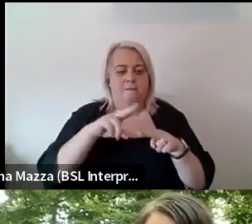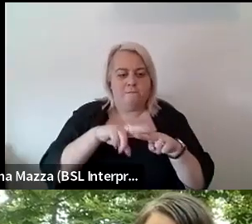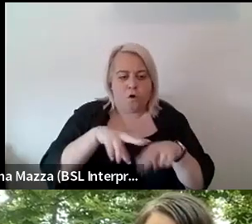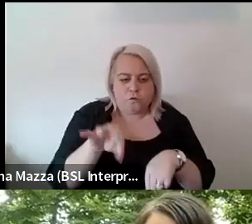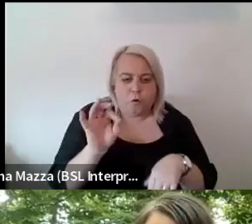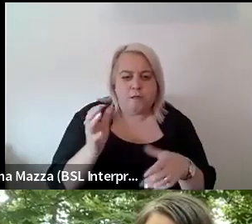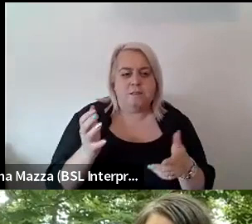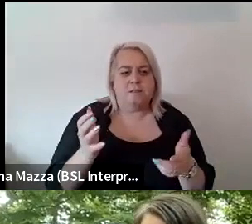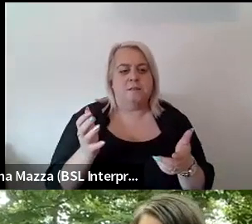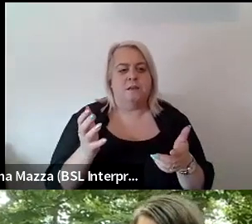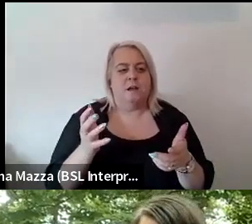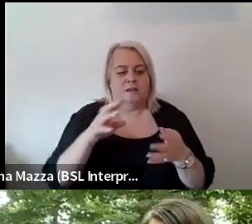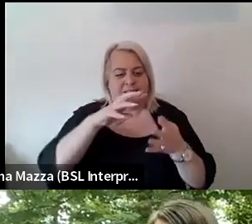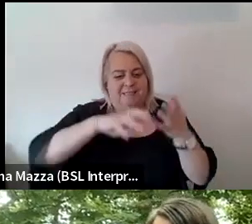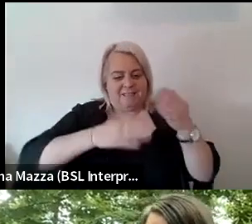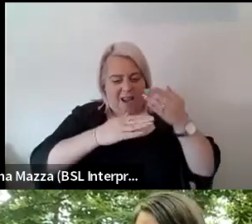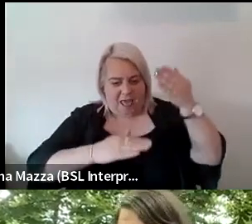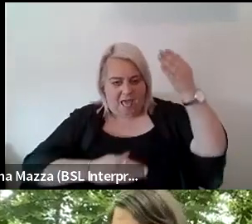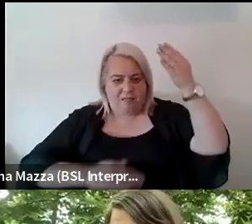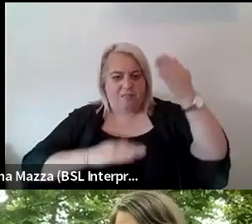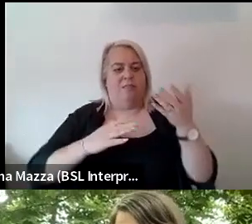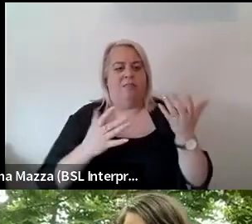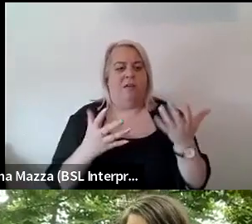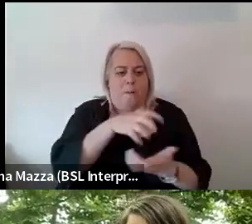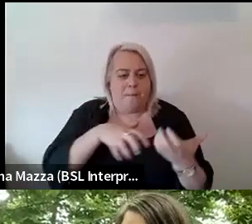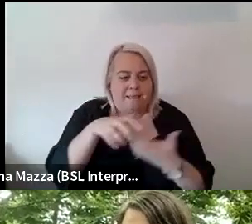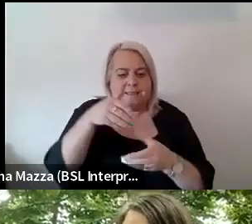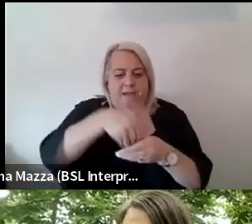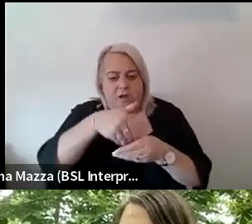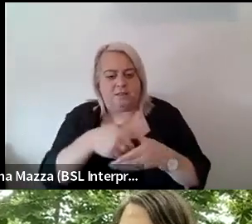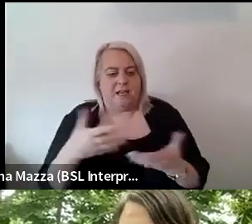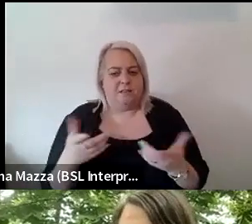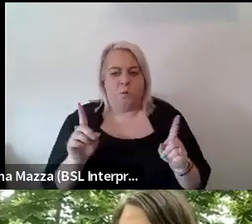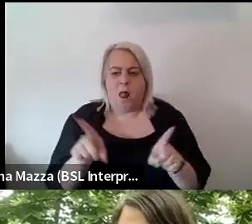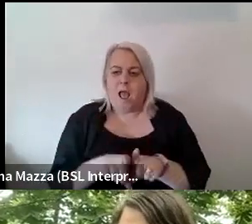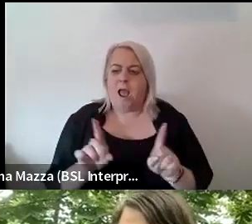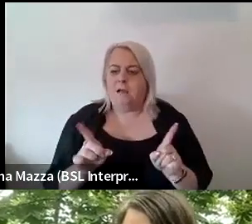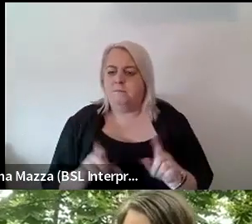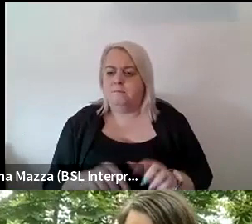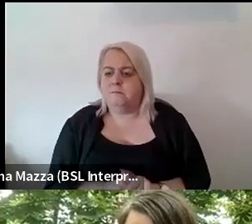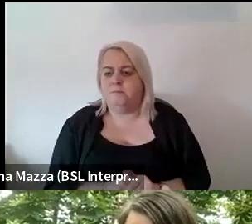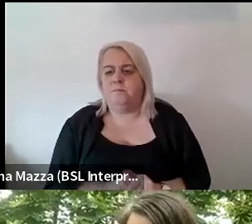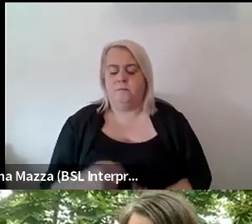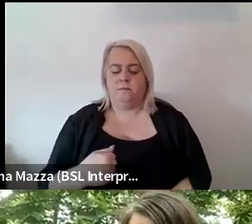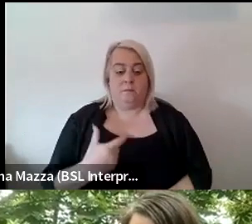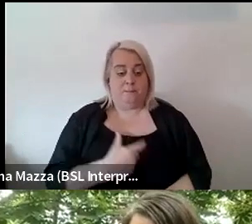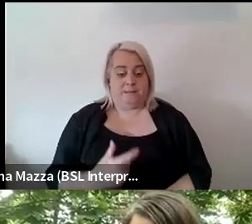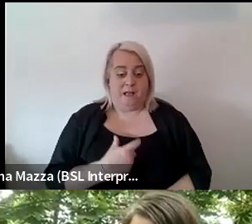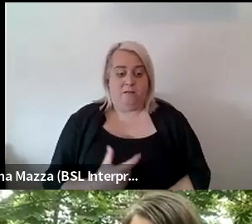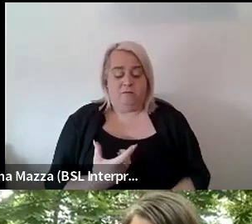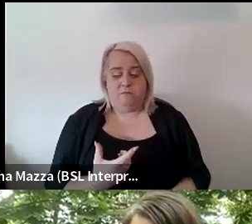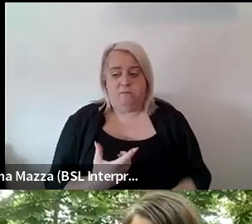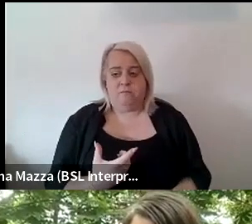the length of the text, complexity, what is that like? For me personally, when I see a great